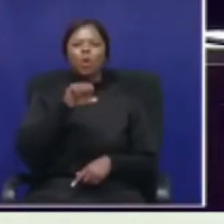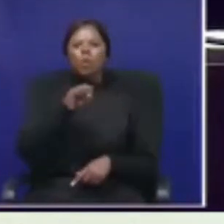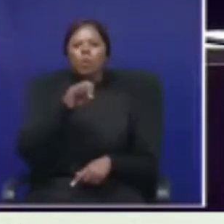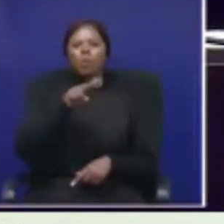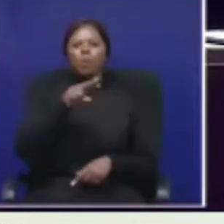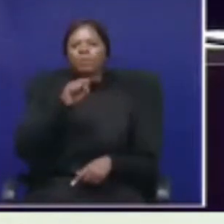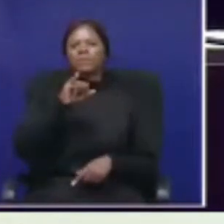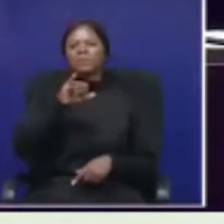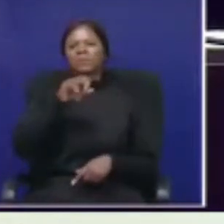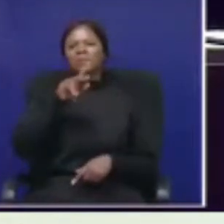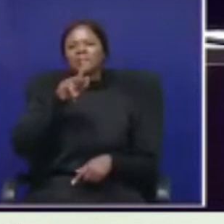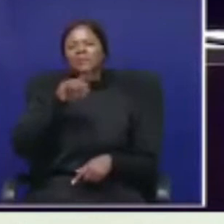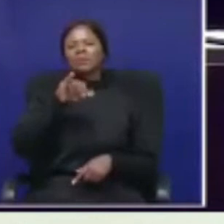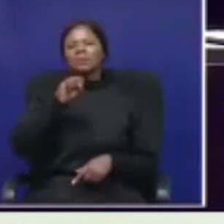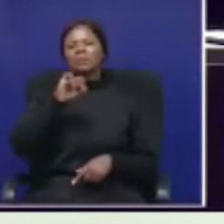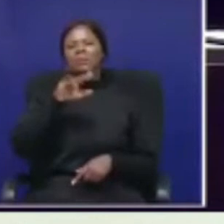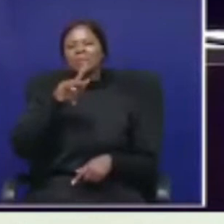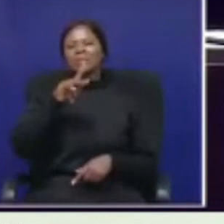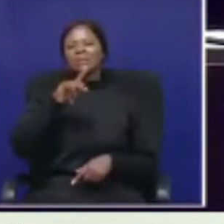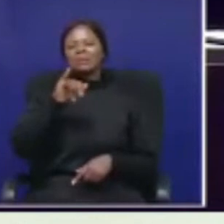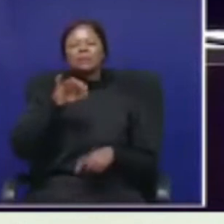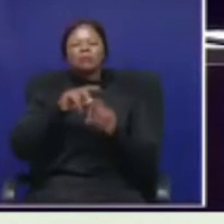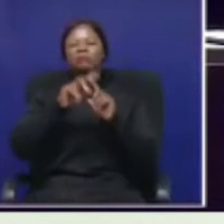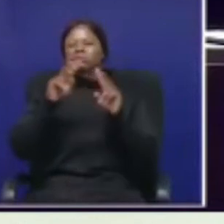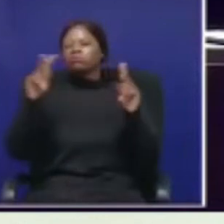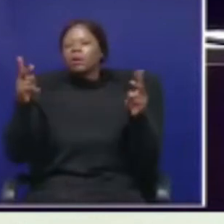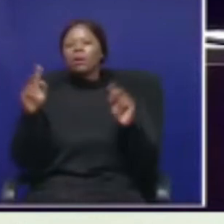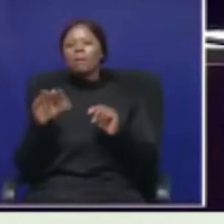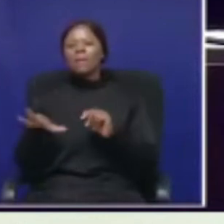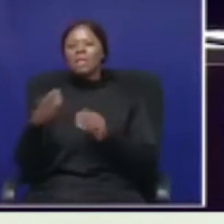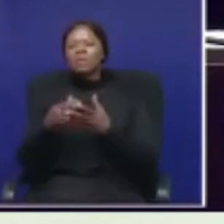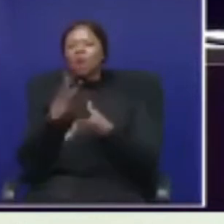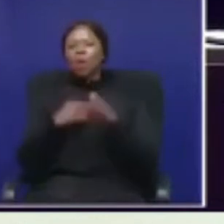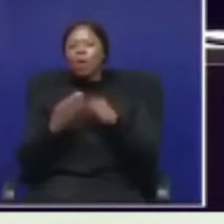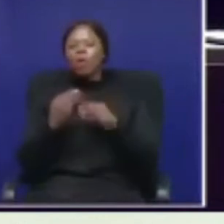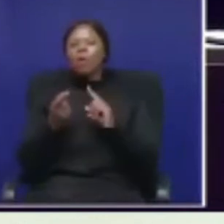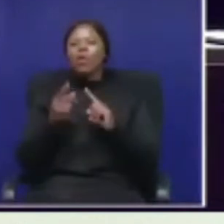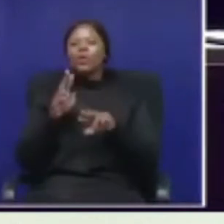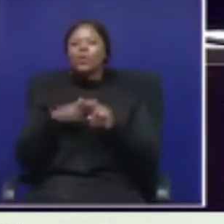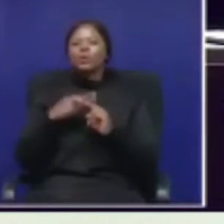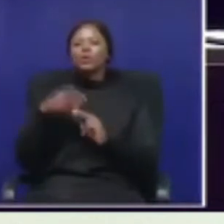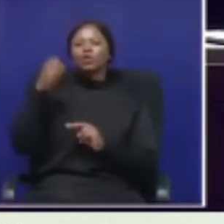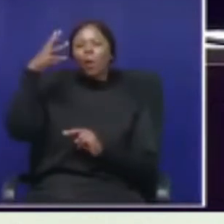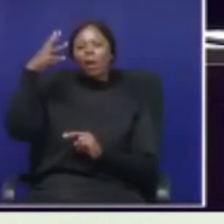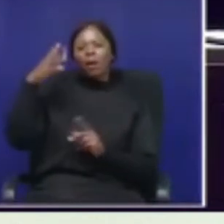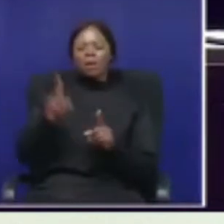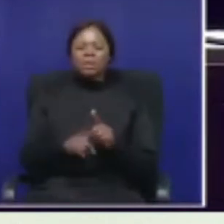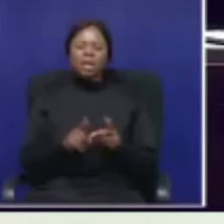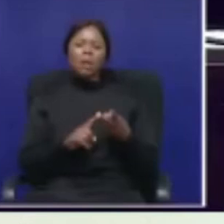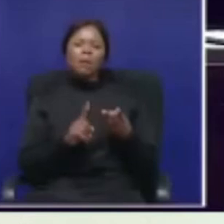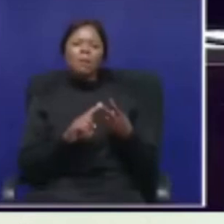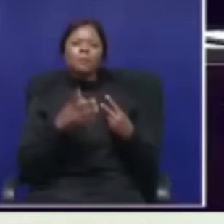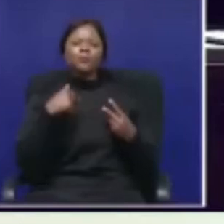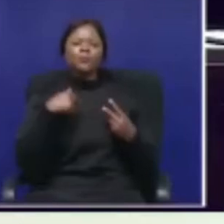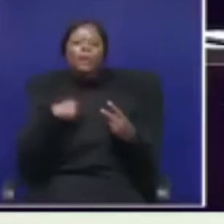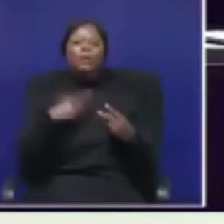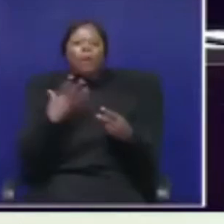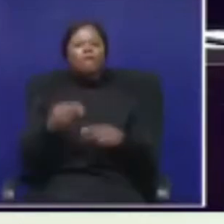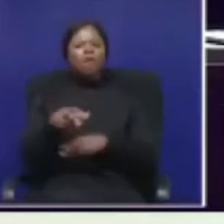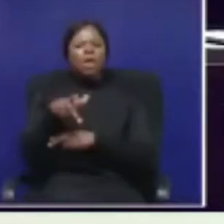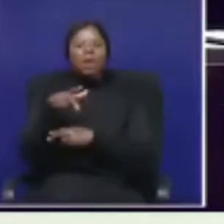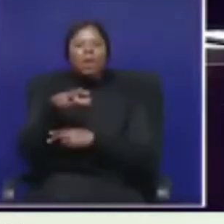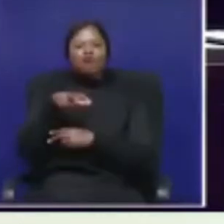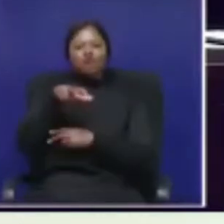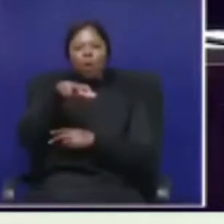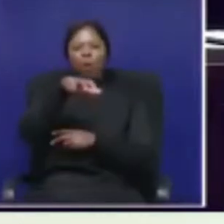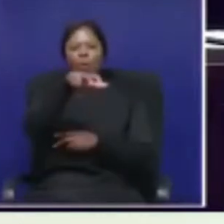tablet that is charged by solar energy, where a TVET graduate in Soweto or Stellenbosch starts a drone delivery business, or a young